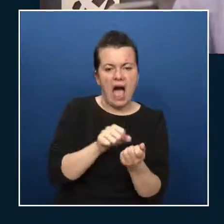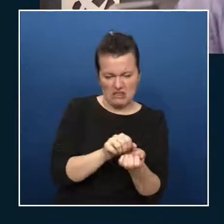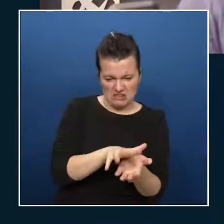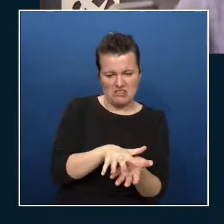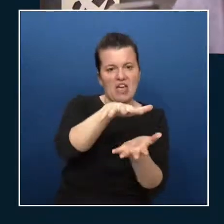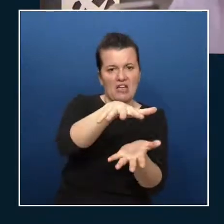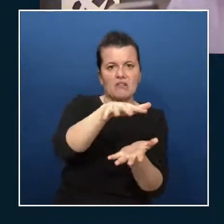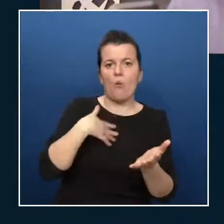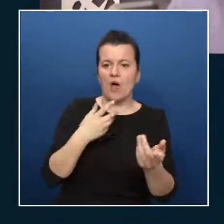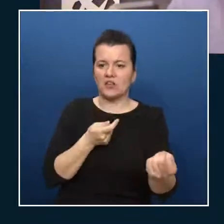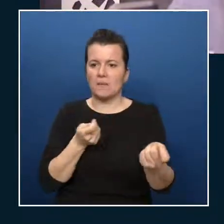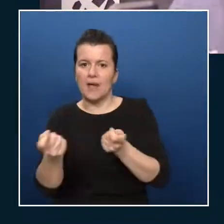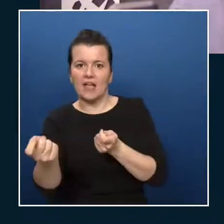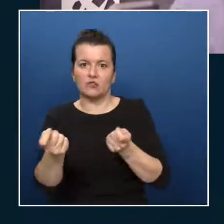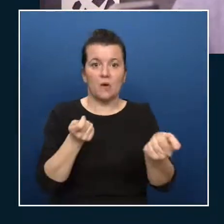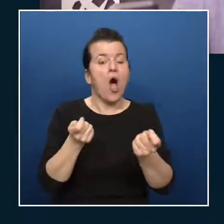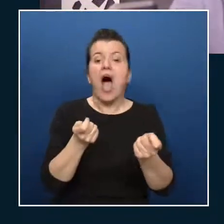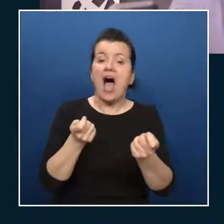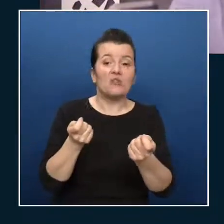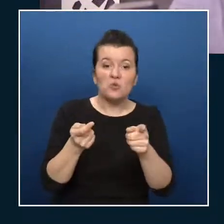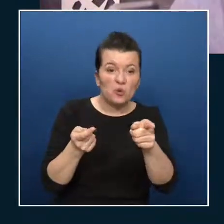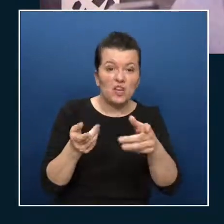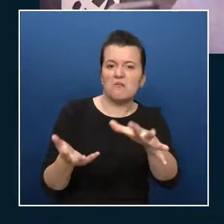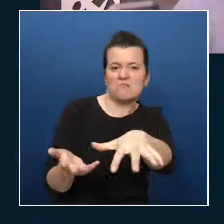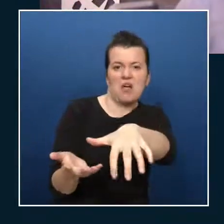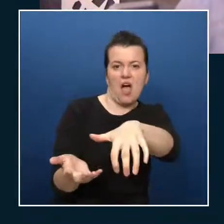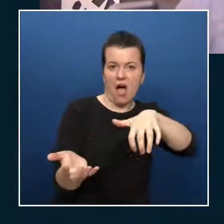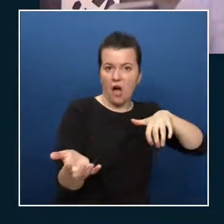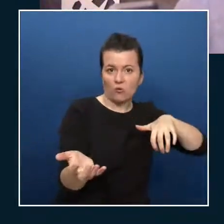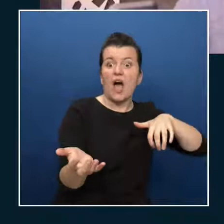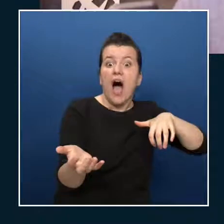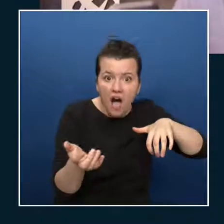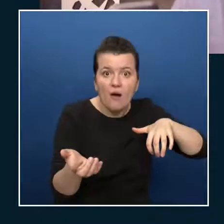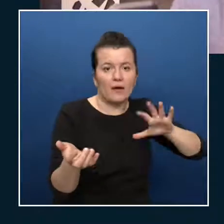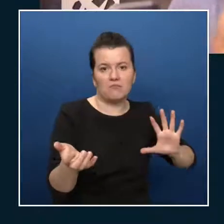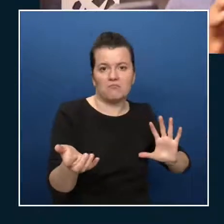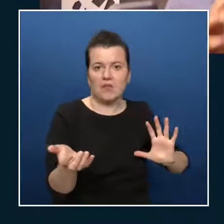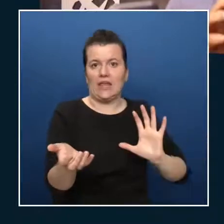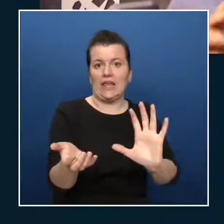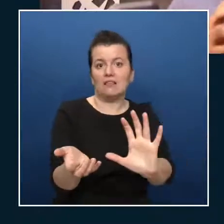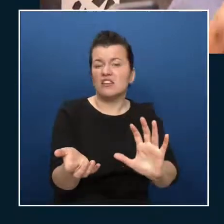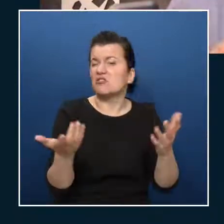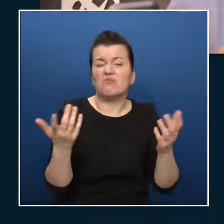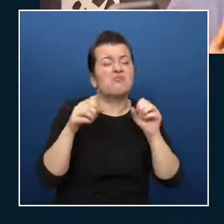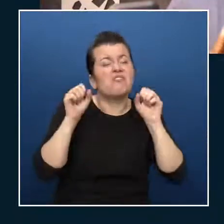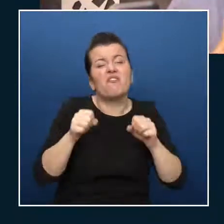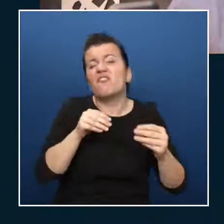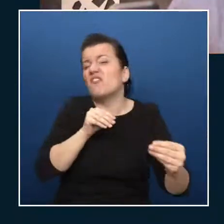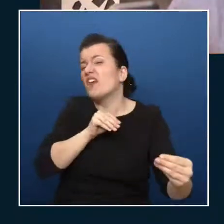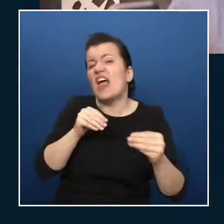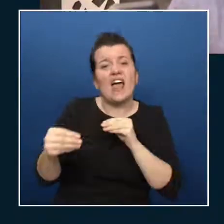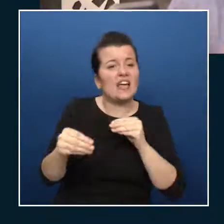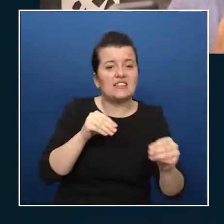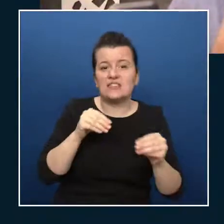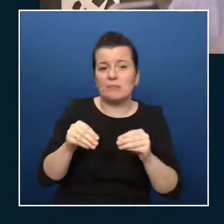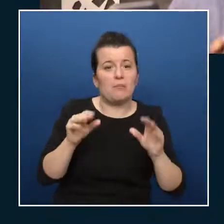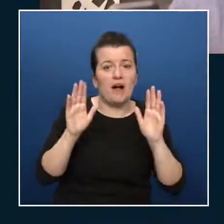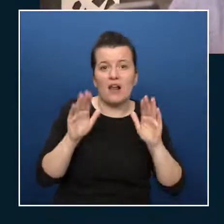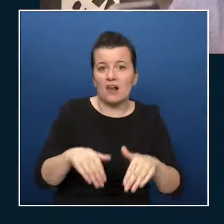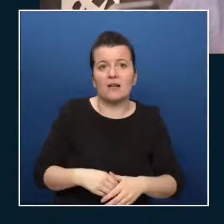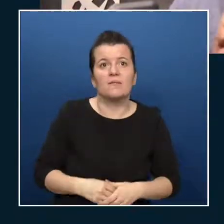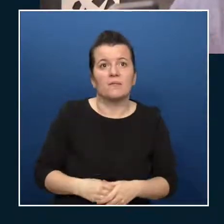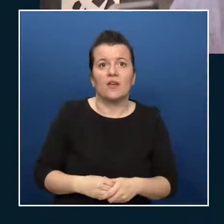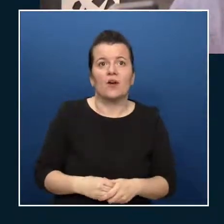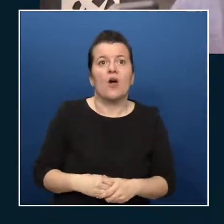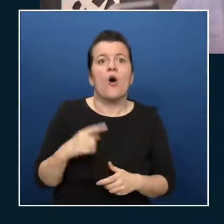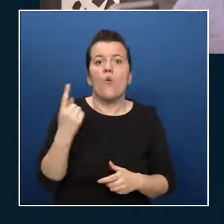you can just pull it out if you don't need it, or put it in if you do. So we are kind of very particular about writing as minimal